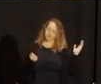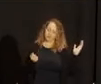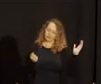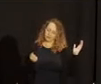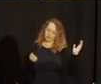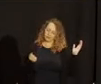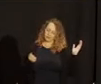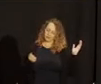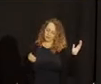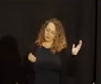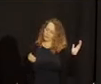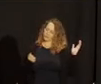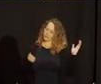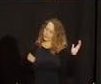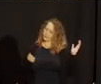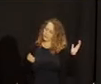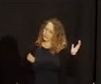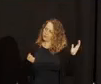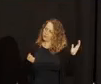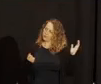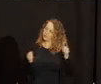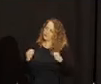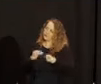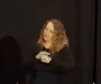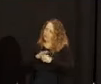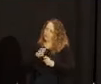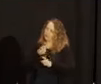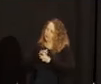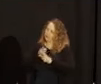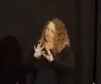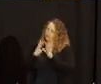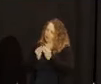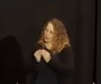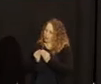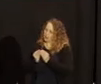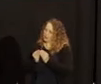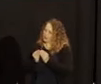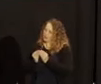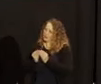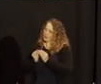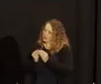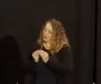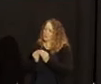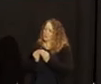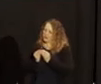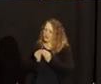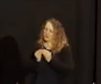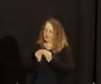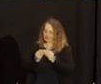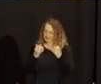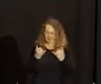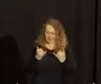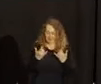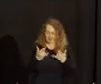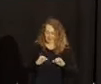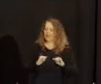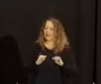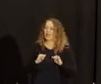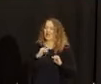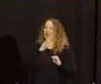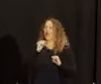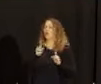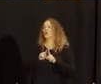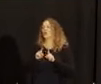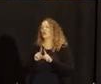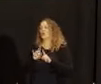has impacted the leadership of families as well as youth with disabilities today, and then share with us a bit about how